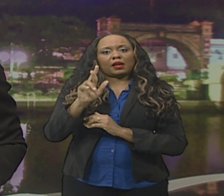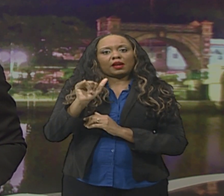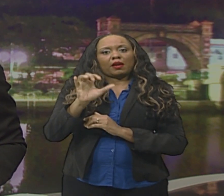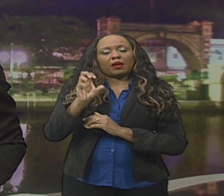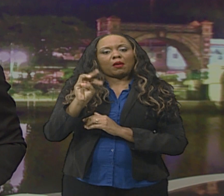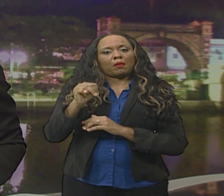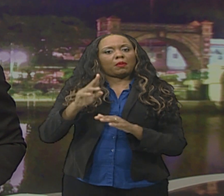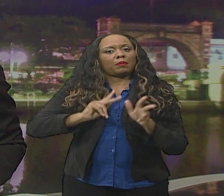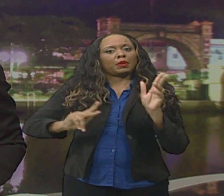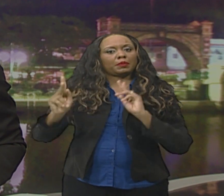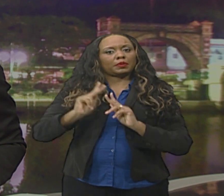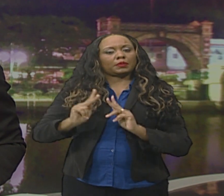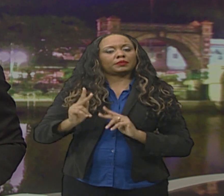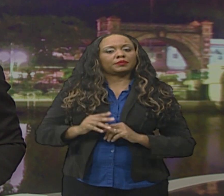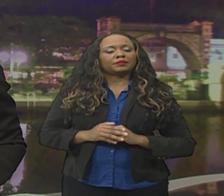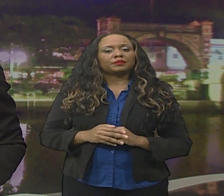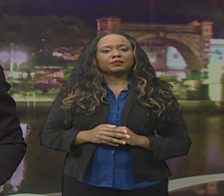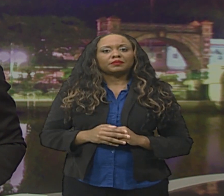nationals.